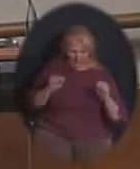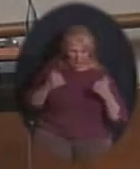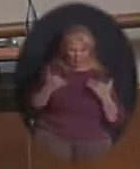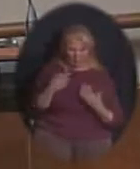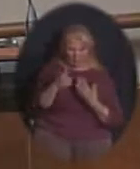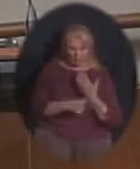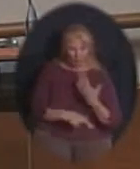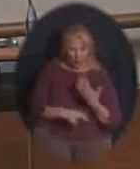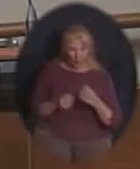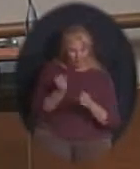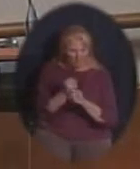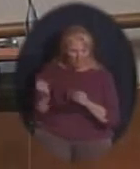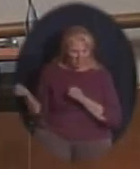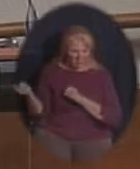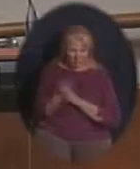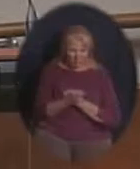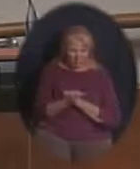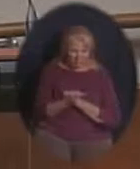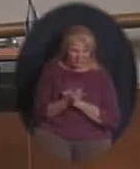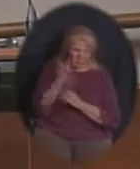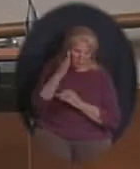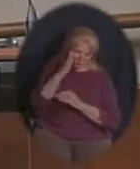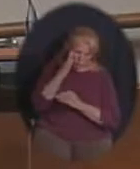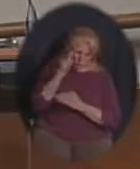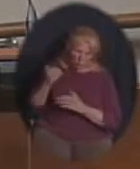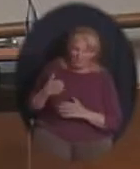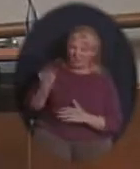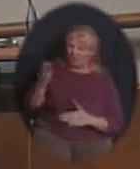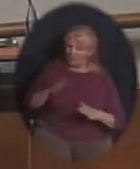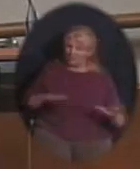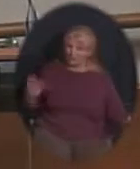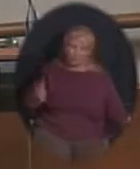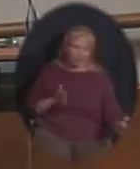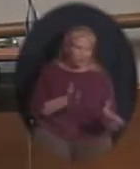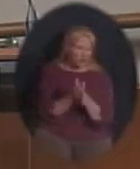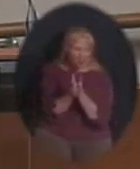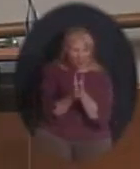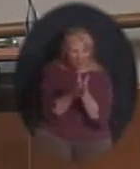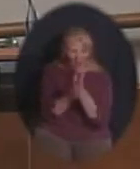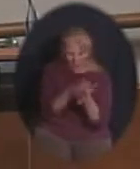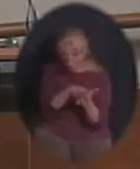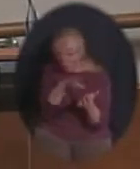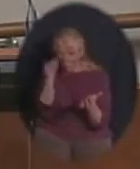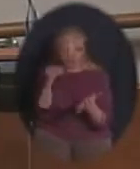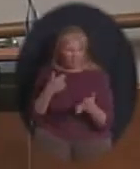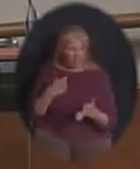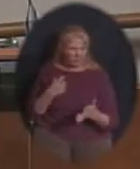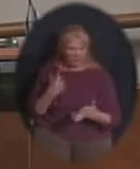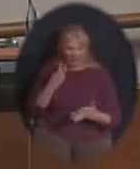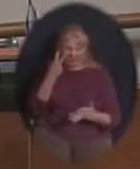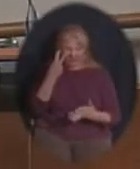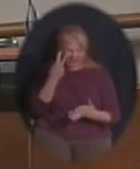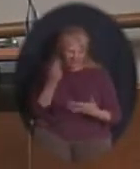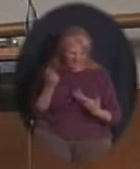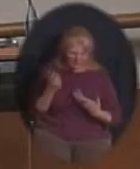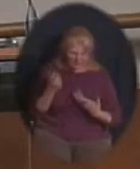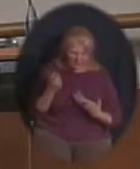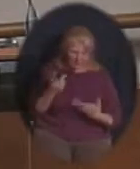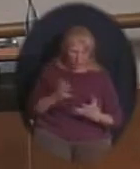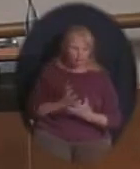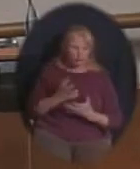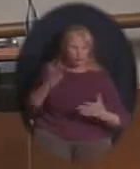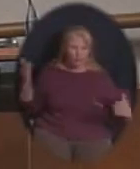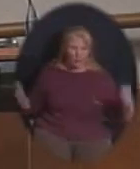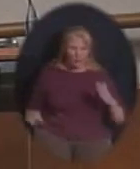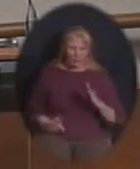At this age, the children are so eager to learn and so excited to learn. And during this class, I've seen so much growth. And, you know, when they see